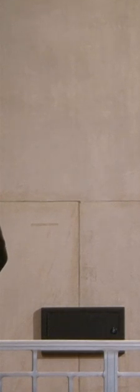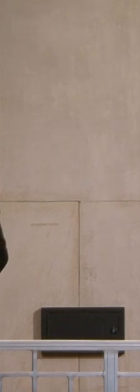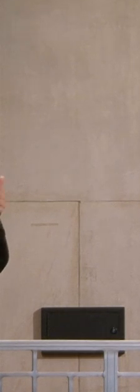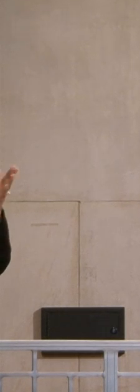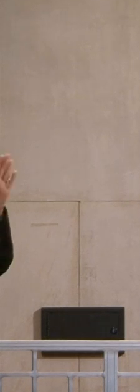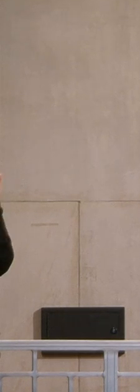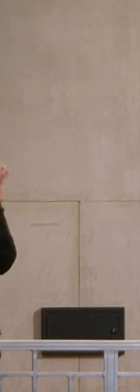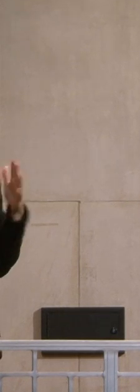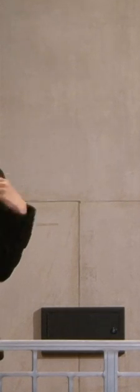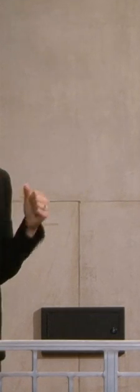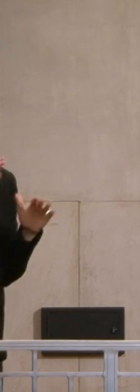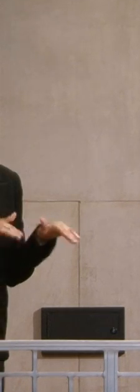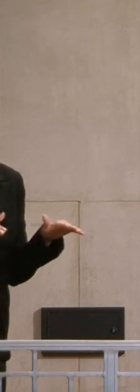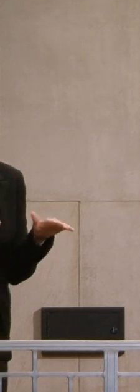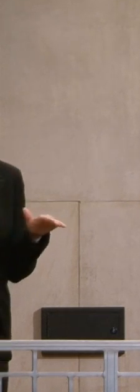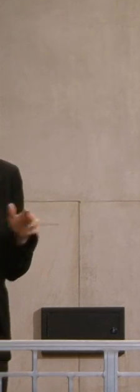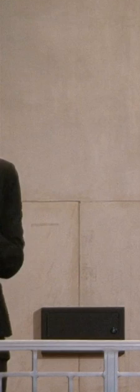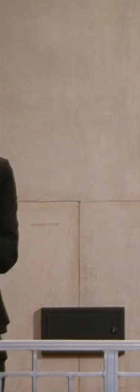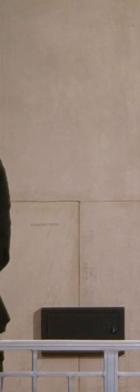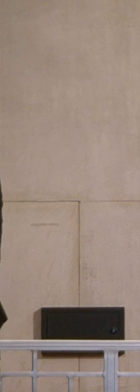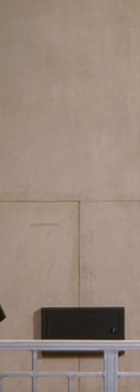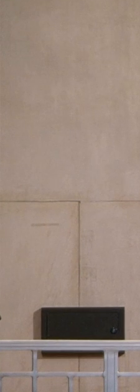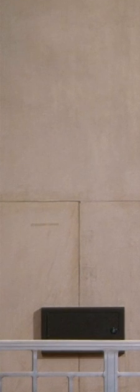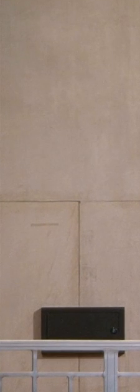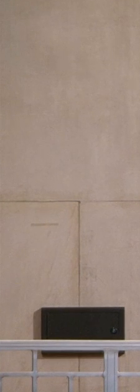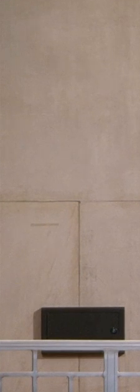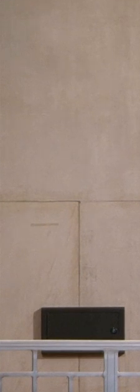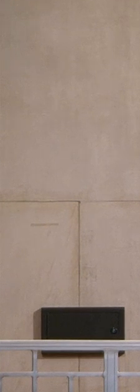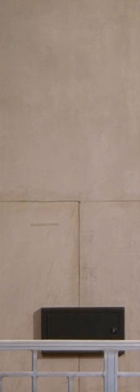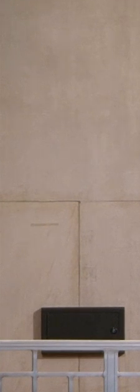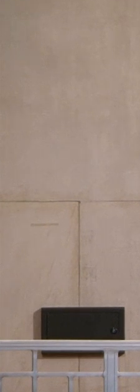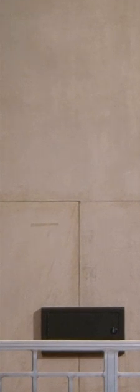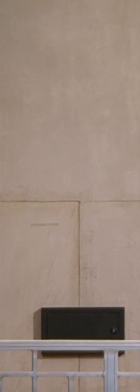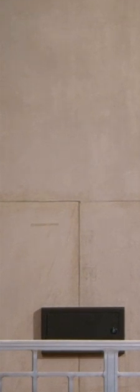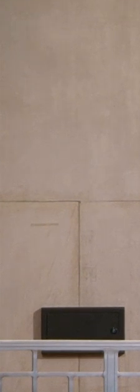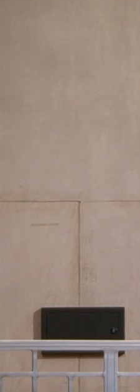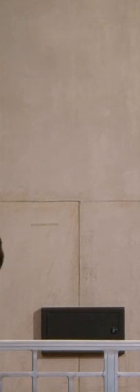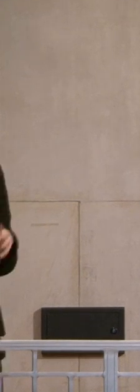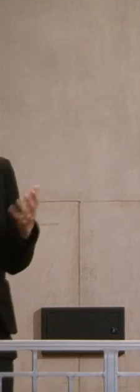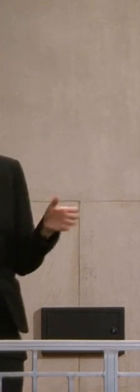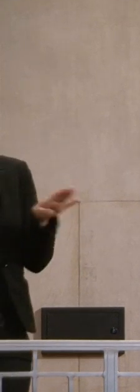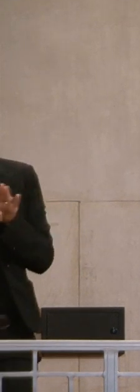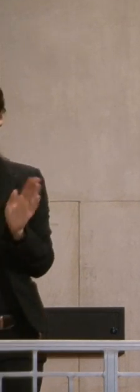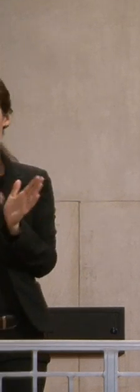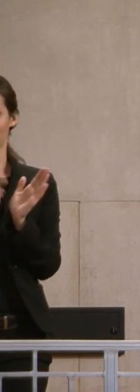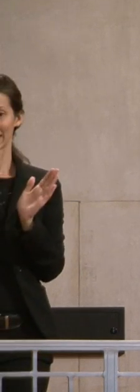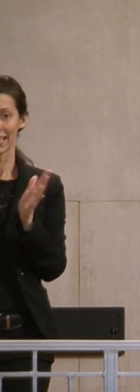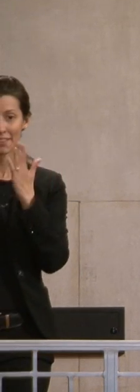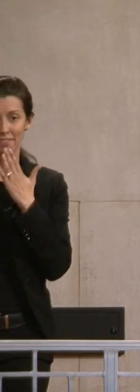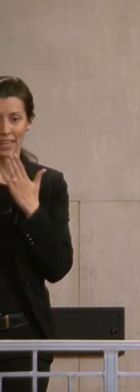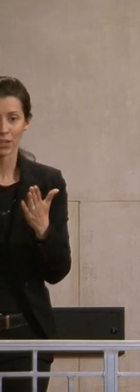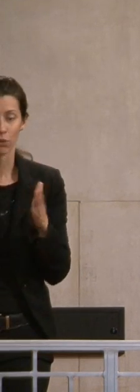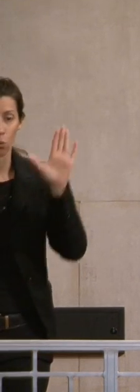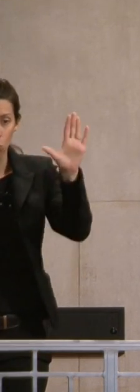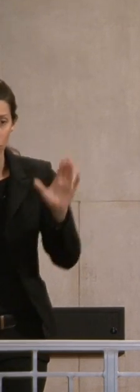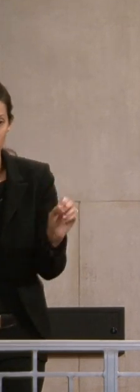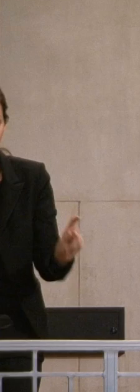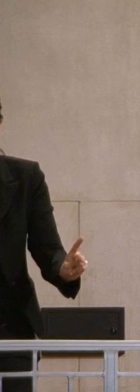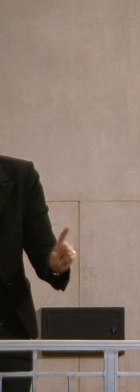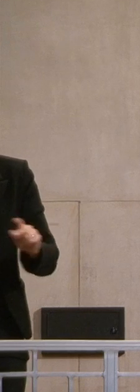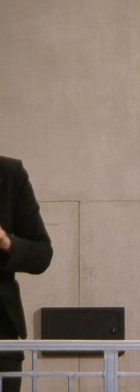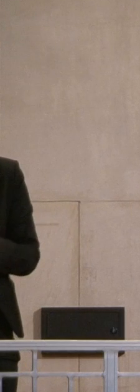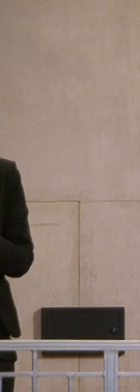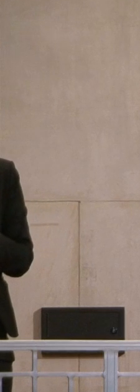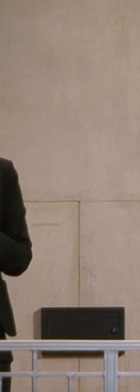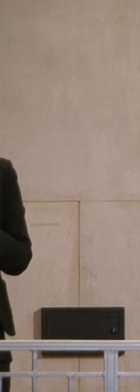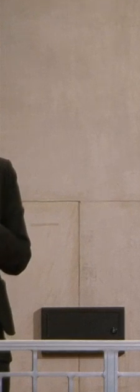But you all are doing both of those things. And let me close by saying again, thank you for this wonderful opportunity,